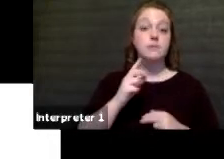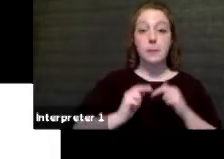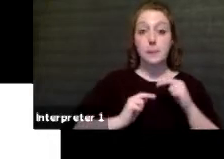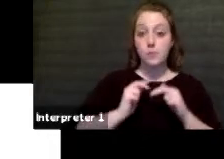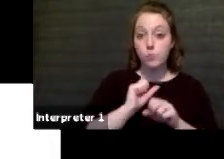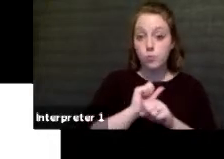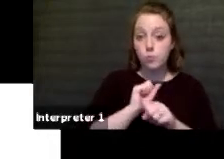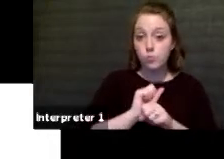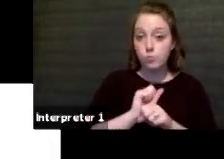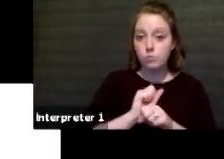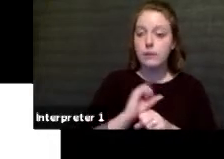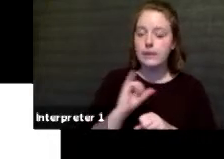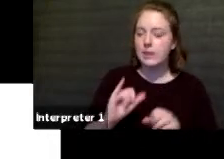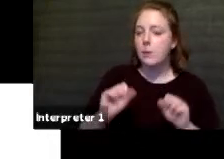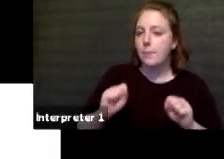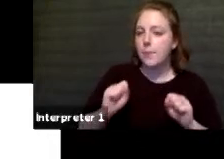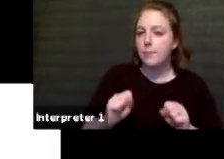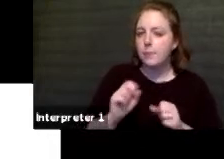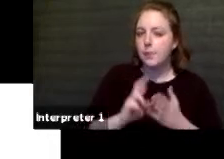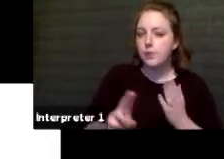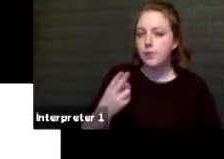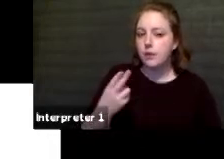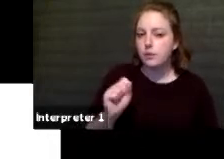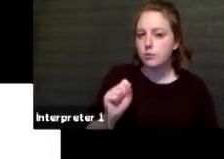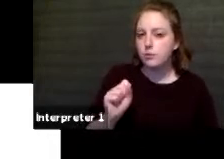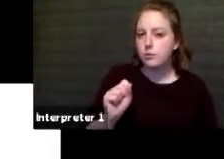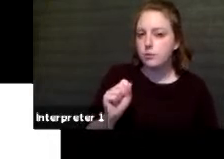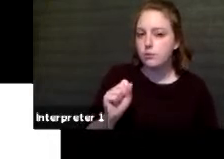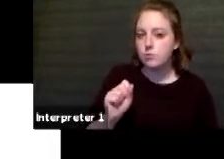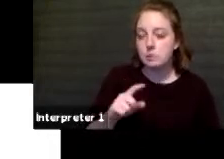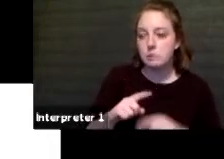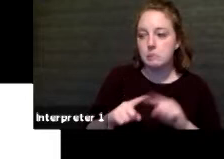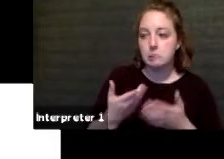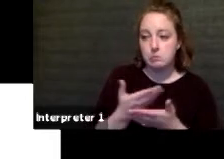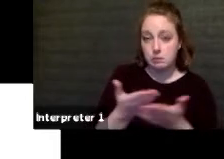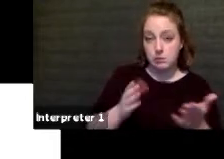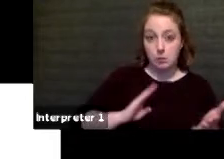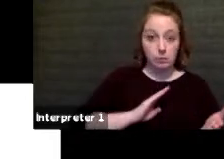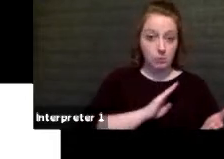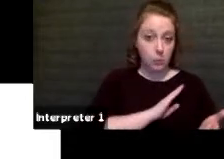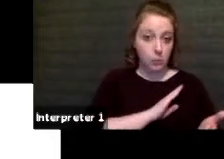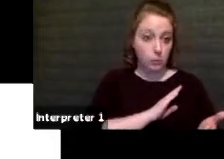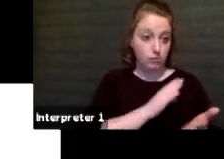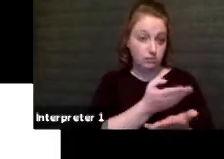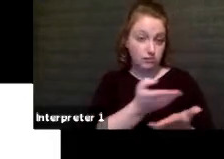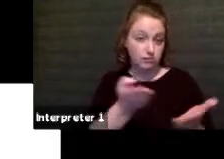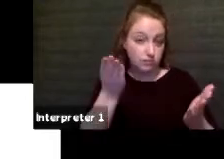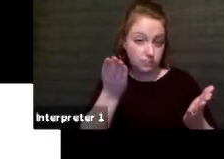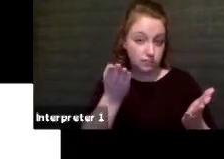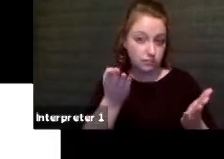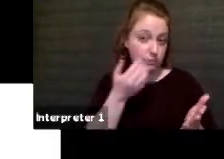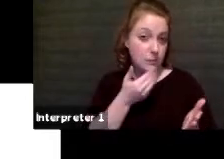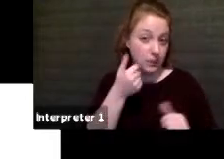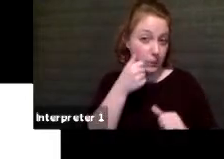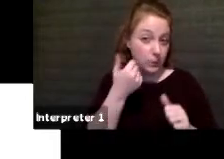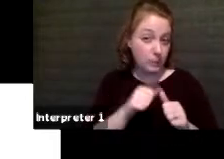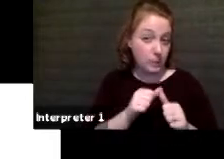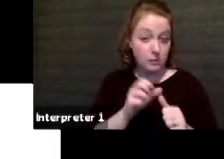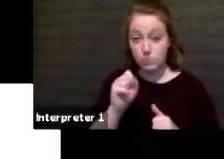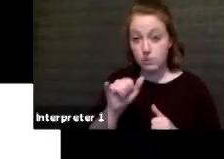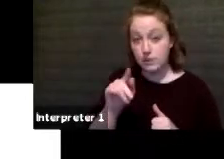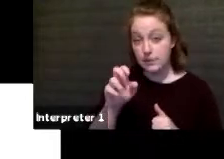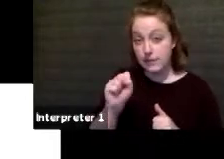likely University High School, but I would defer to maybe a board member who has a recollection of that. Mr. Sykes?